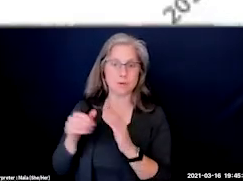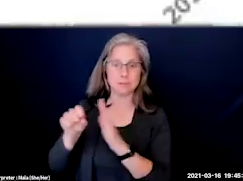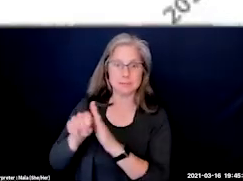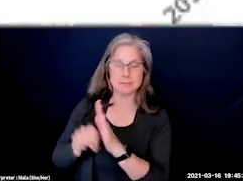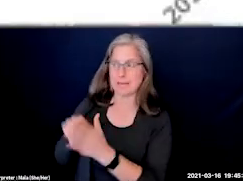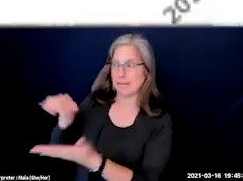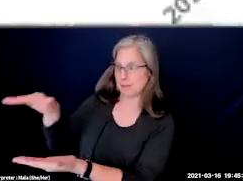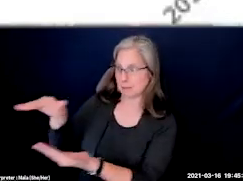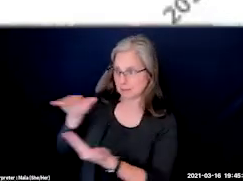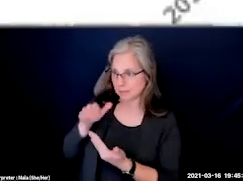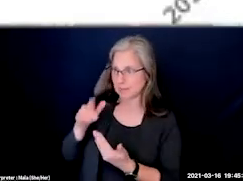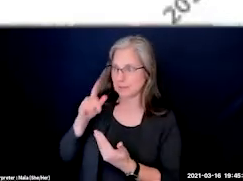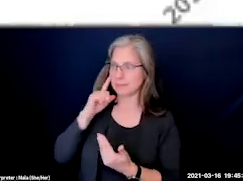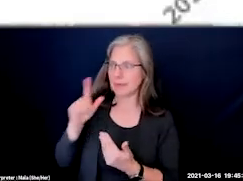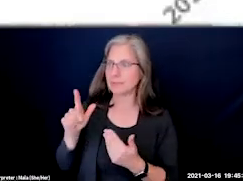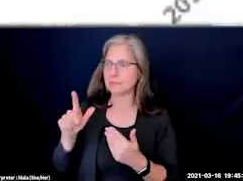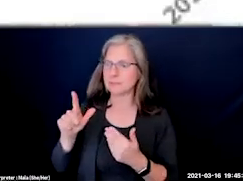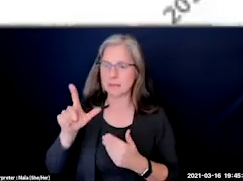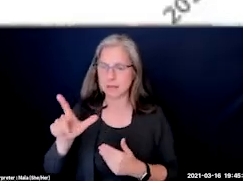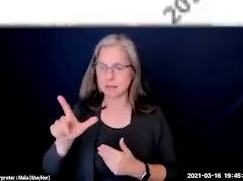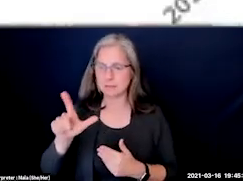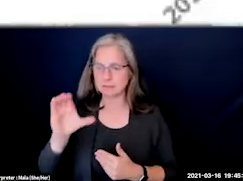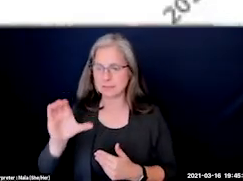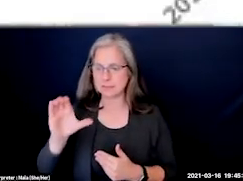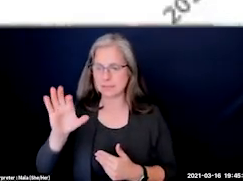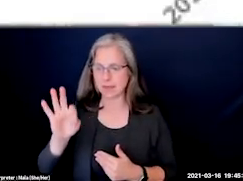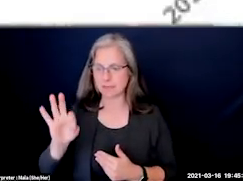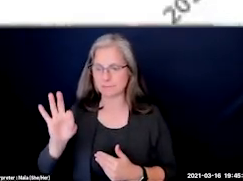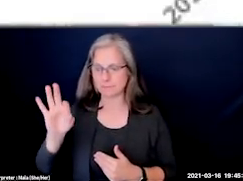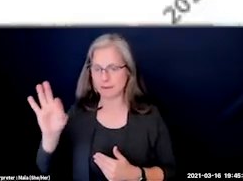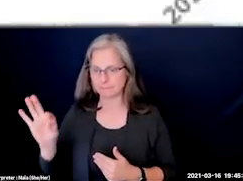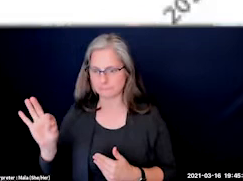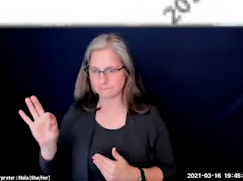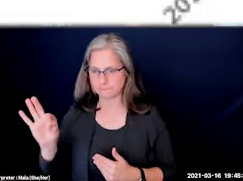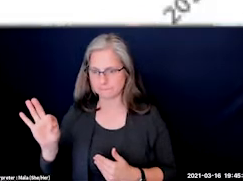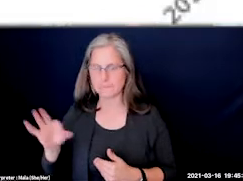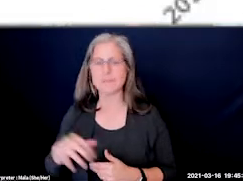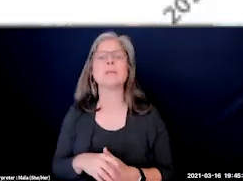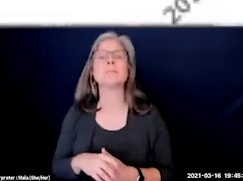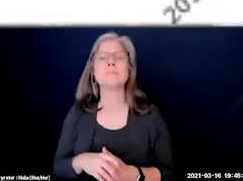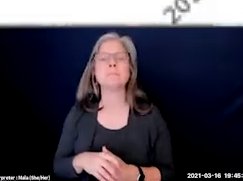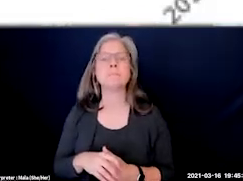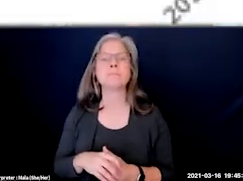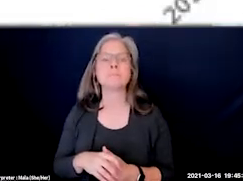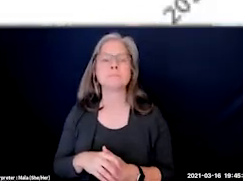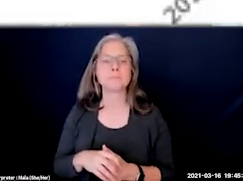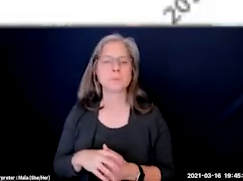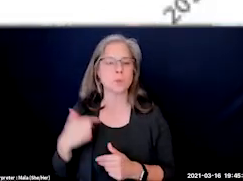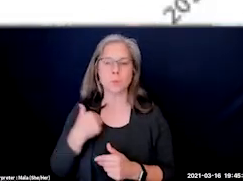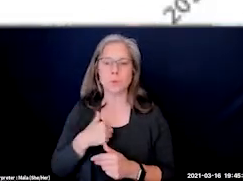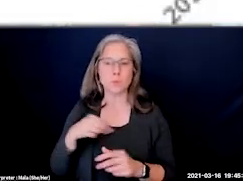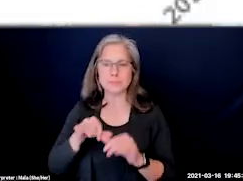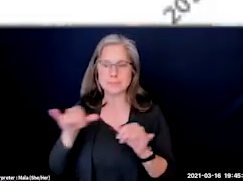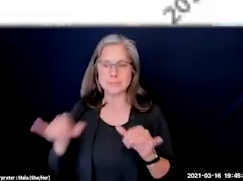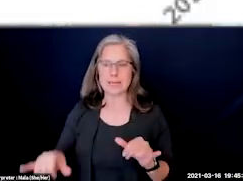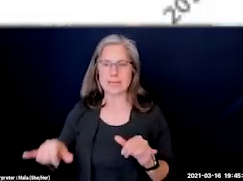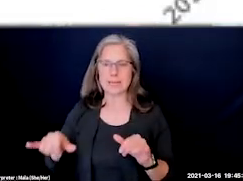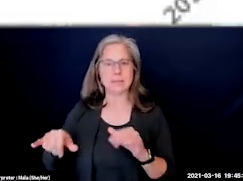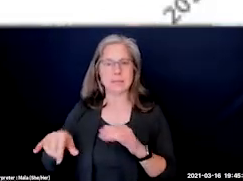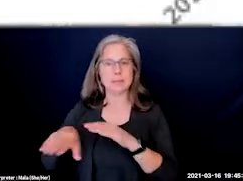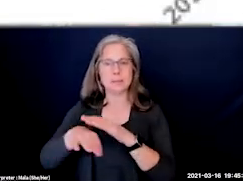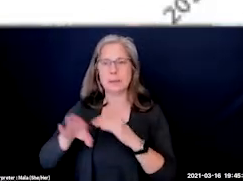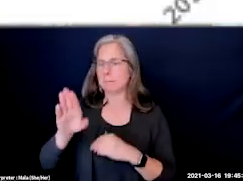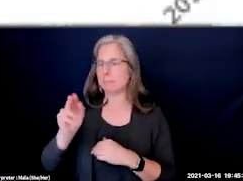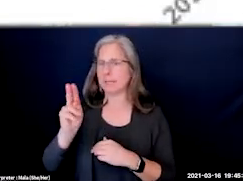to let you visually see that we are basic aid. We will remain in basic aid unless